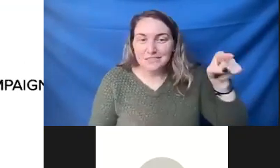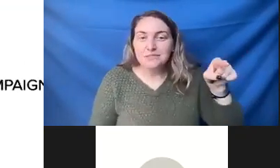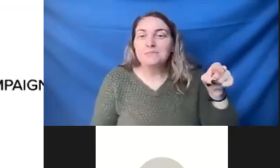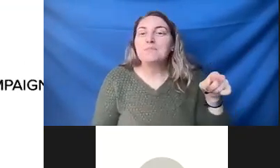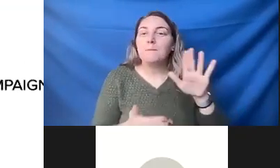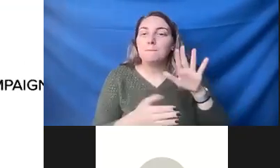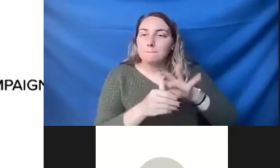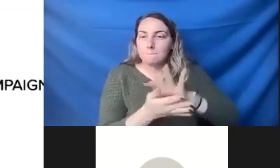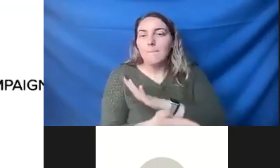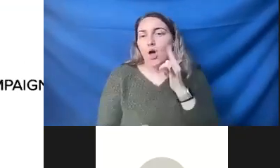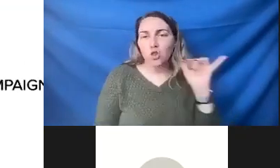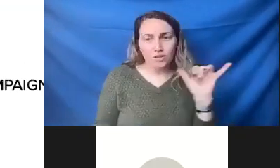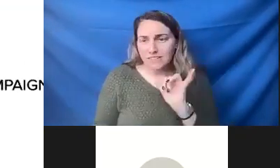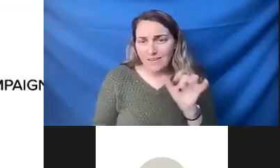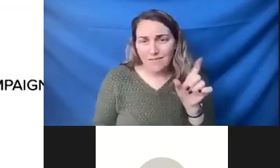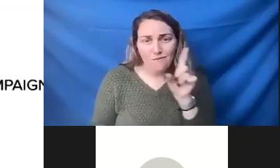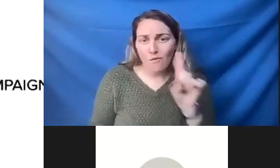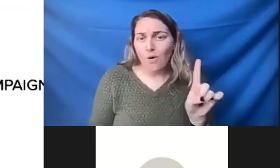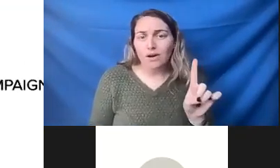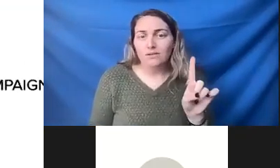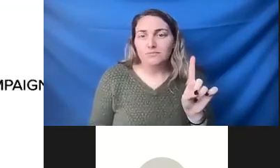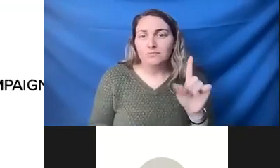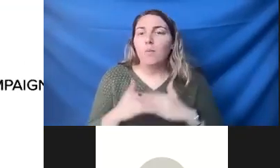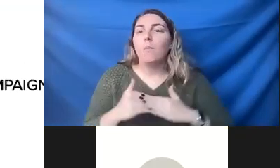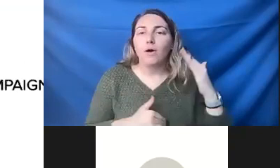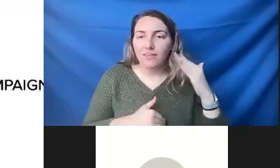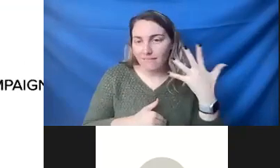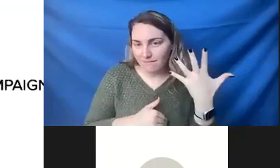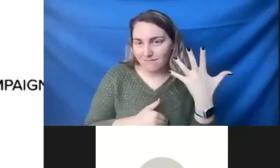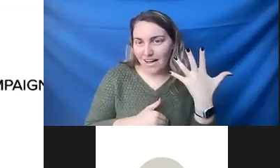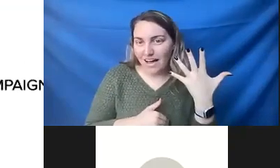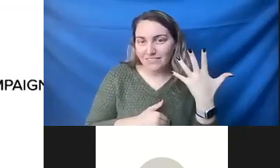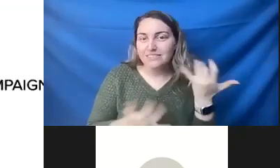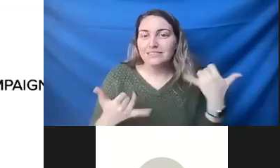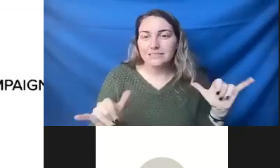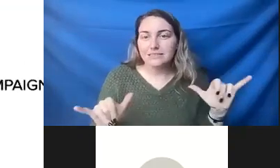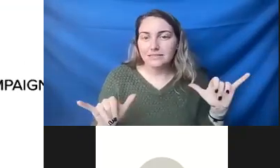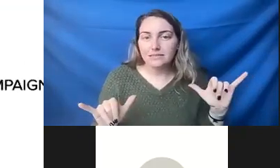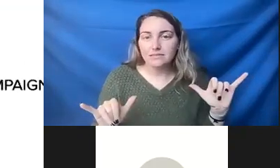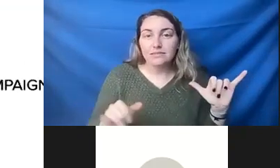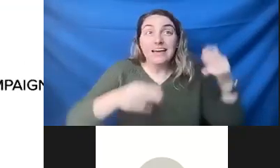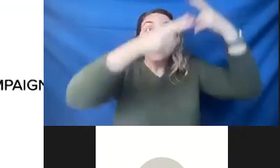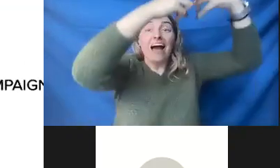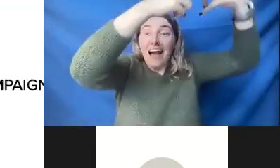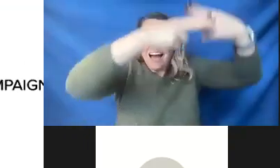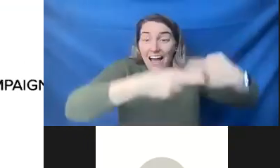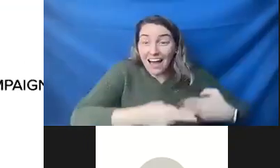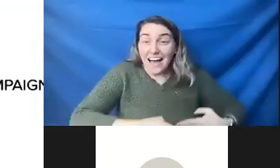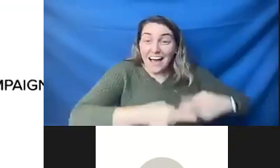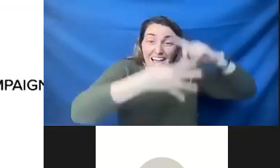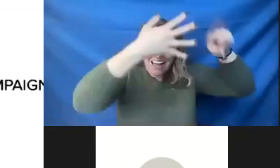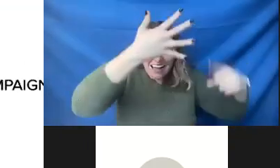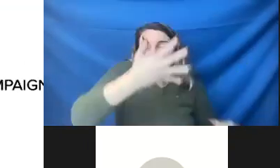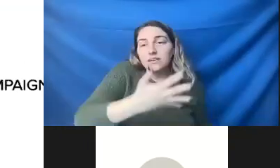ballot looks like for if there's more than 5 candidates. You still only get 5 choices. You can only rank a maximum of 5